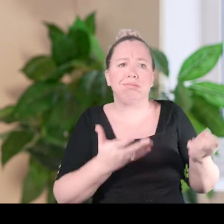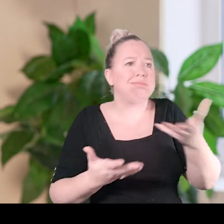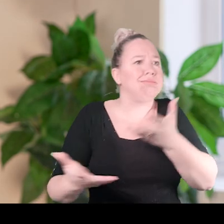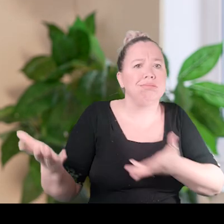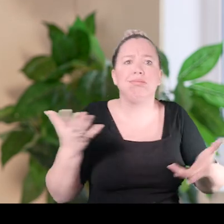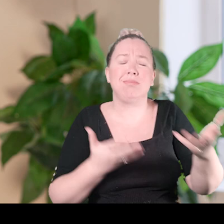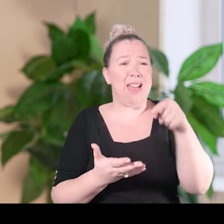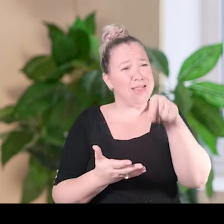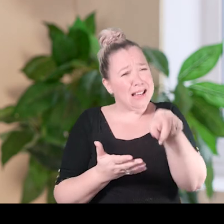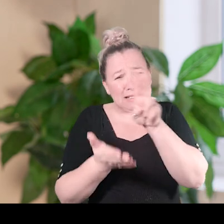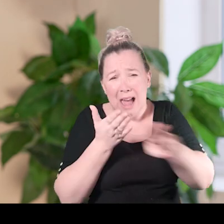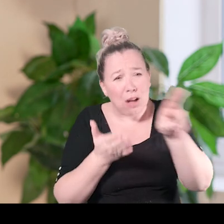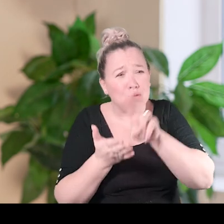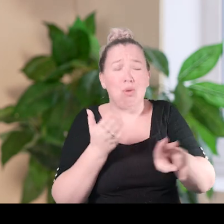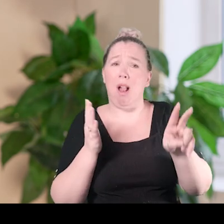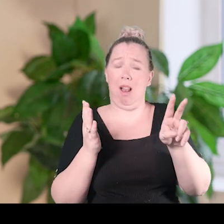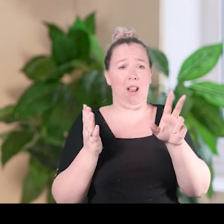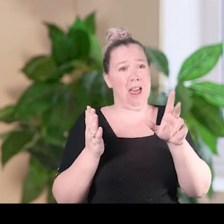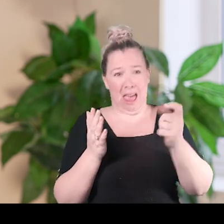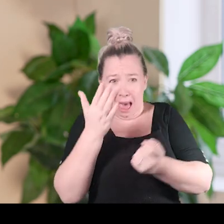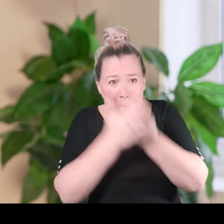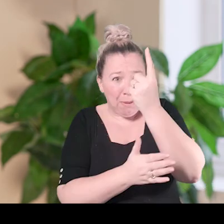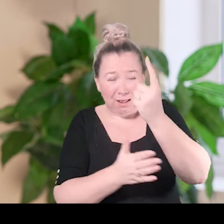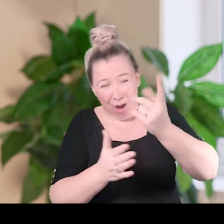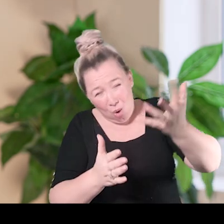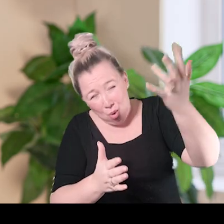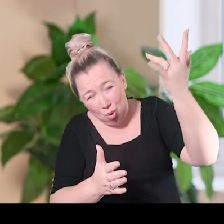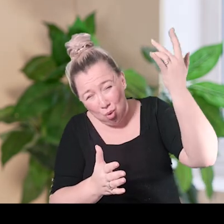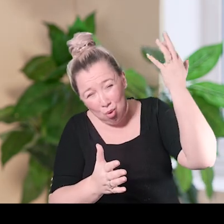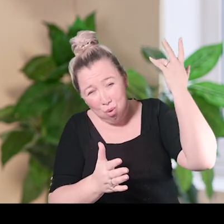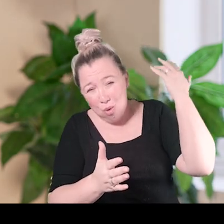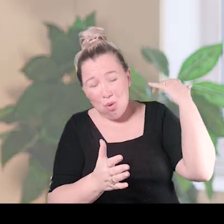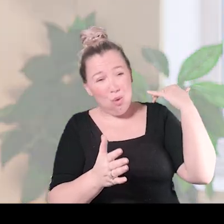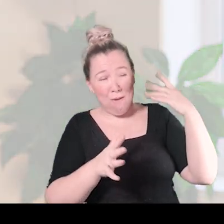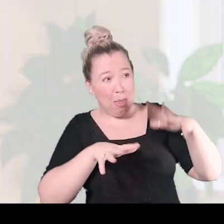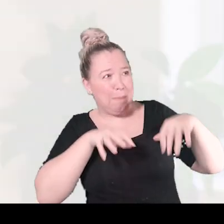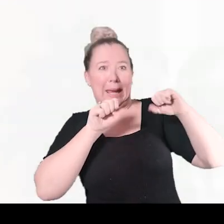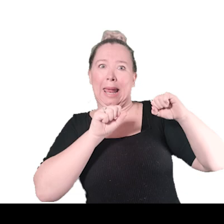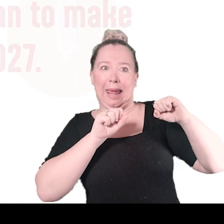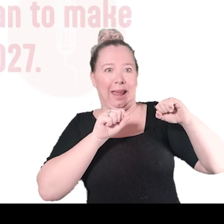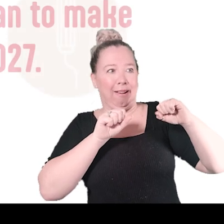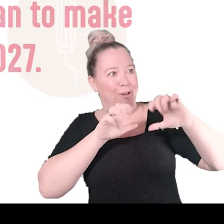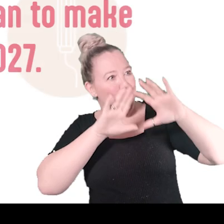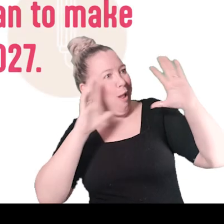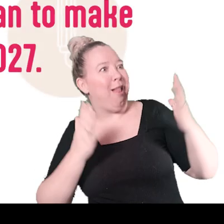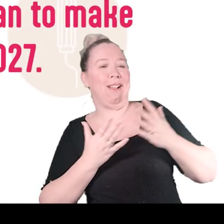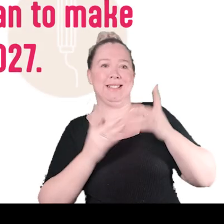very natural and very normal and has been happening since the beginning of time to women and is a good thing.